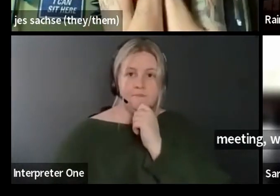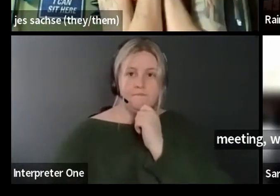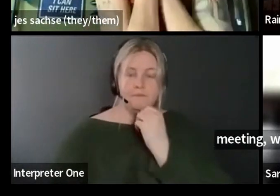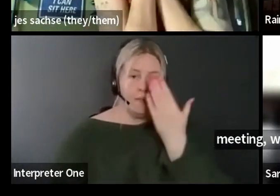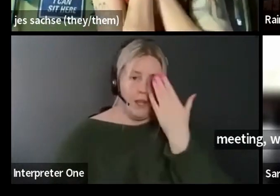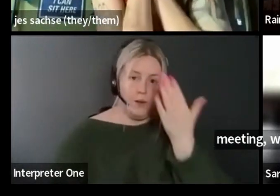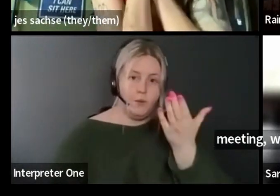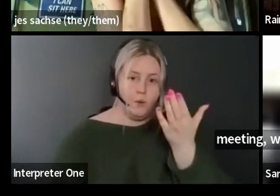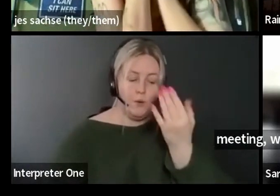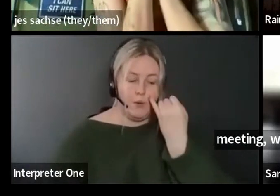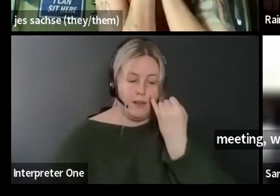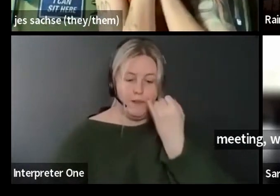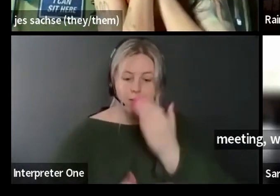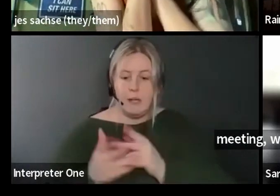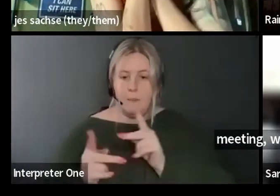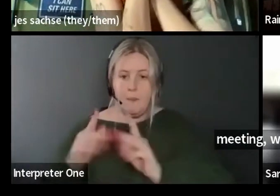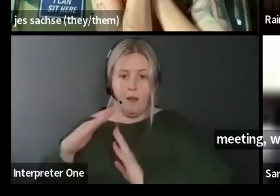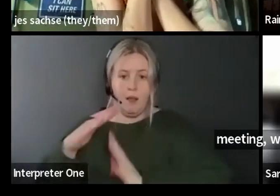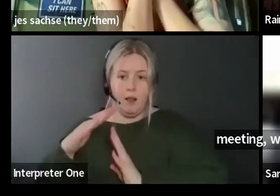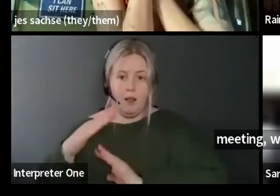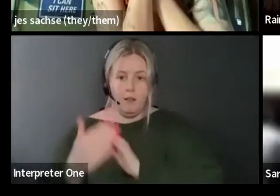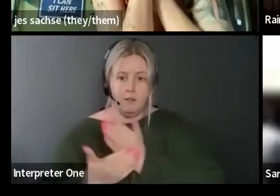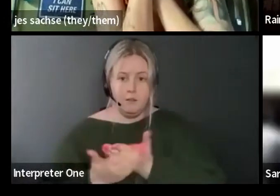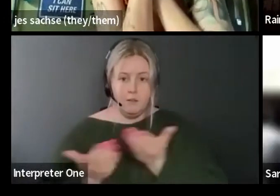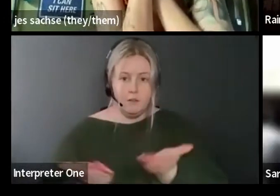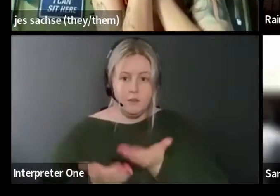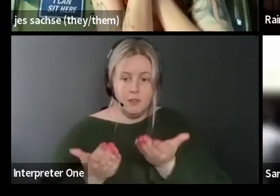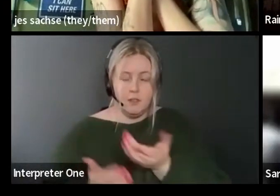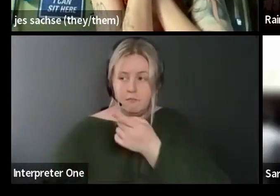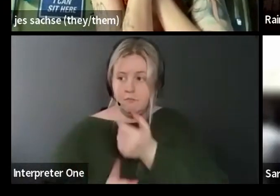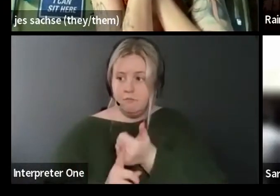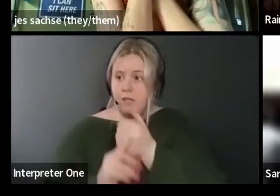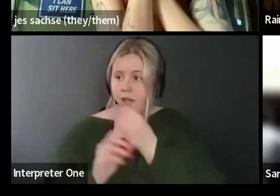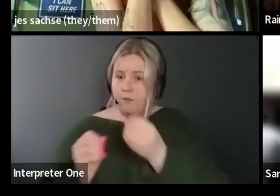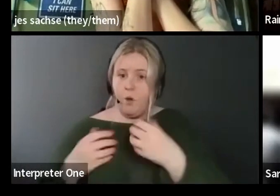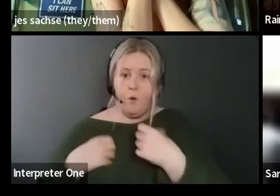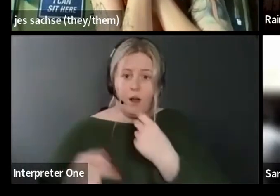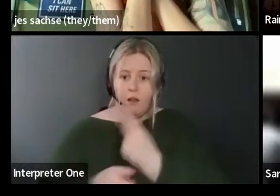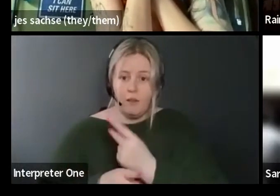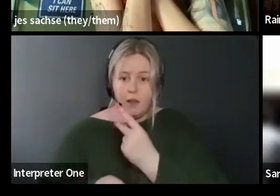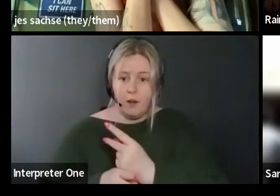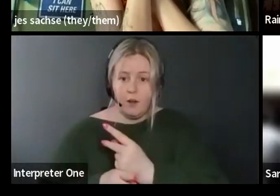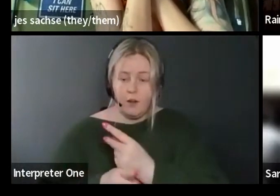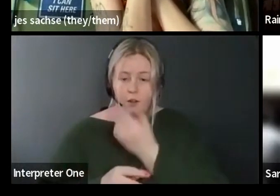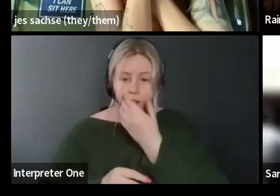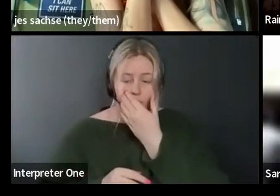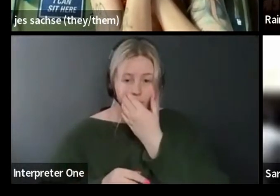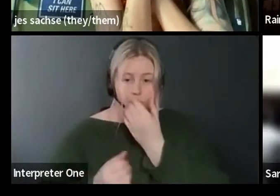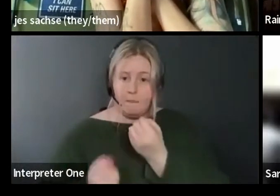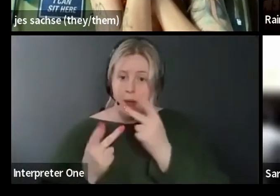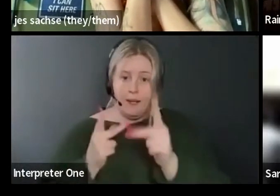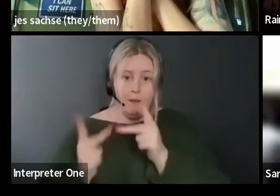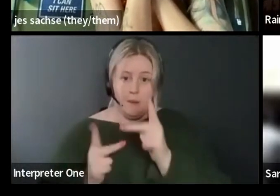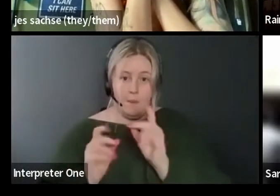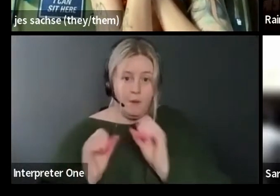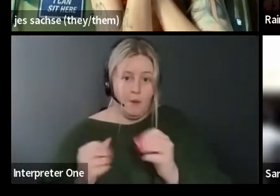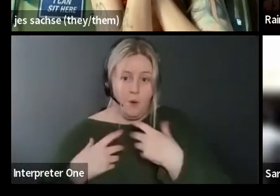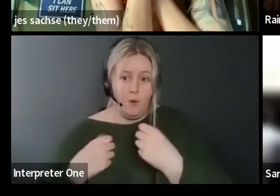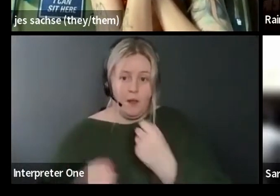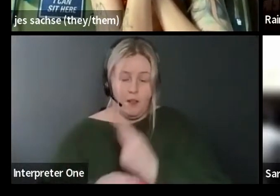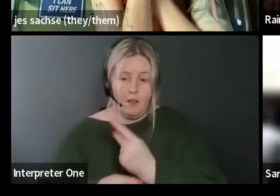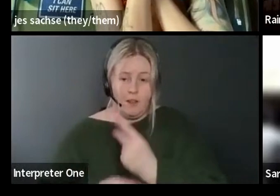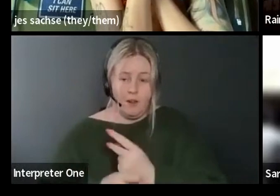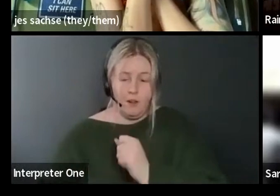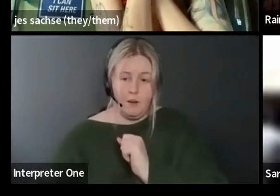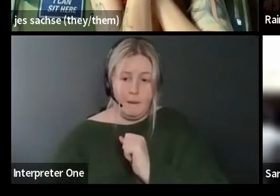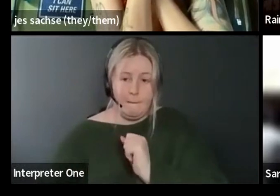if you have some migrants that like don't have healthcare, you know, like a lot of folks. I have to go get my